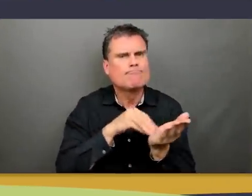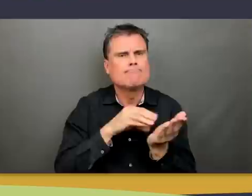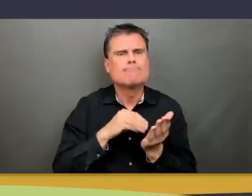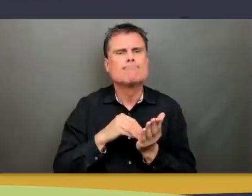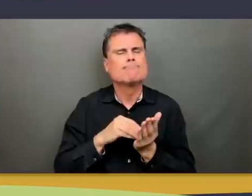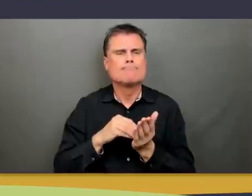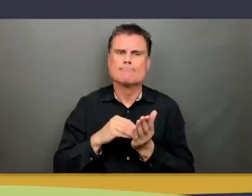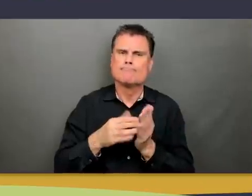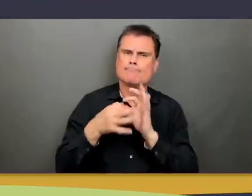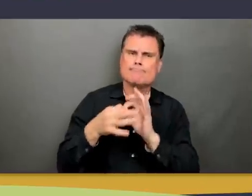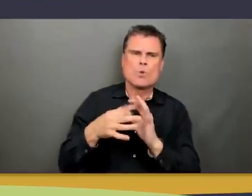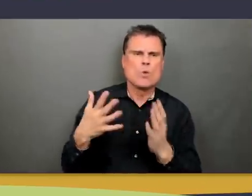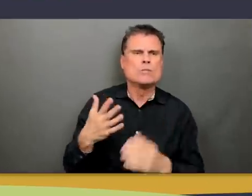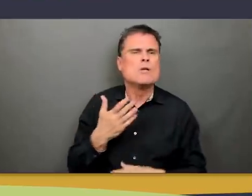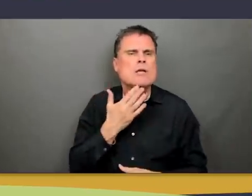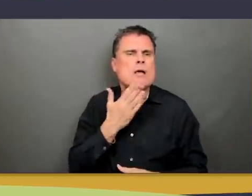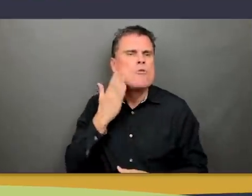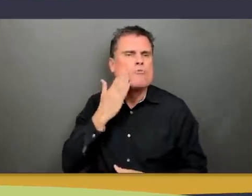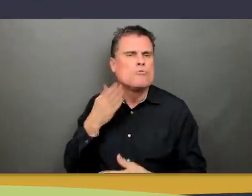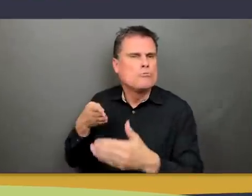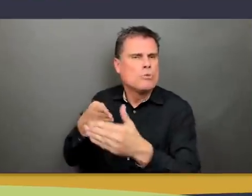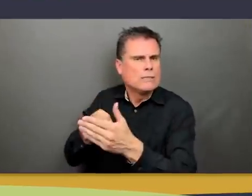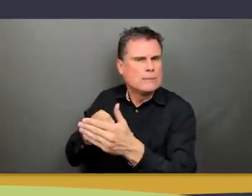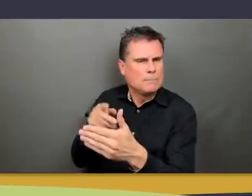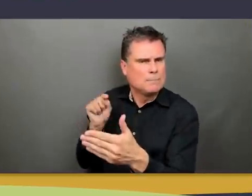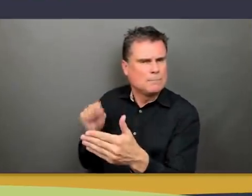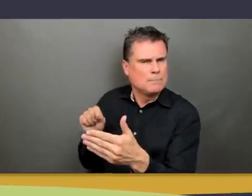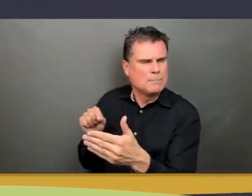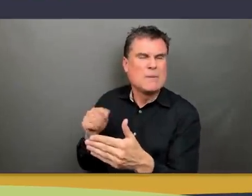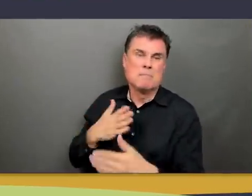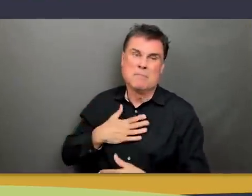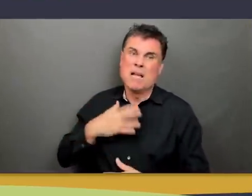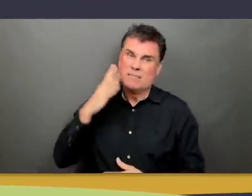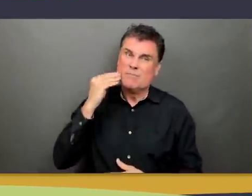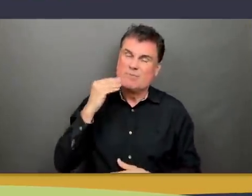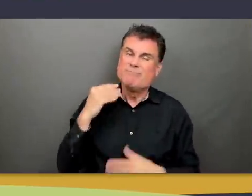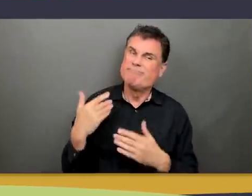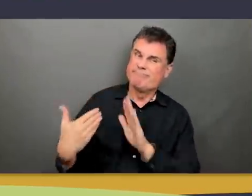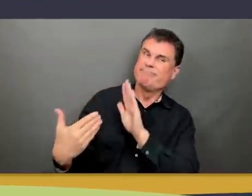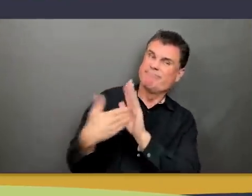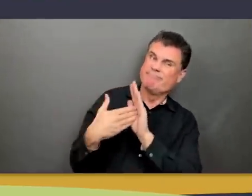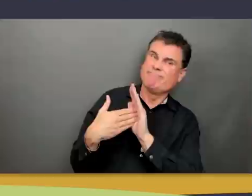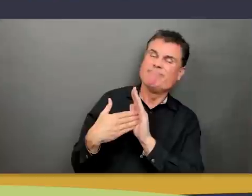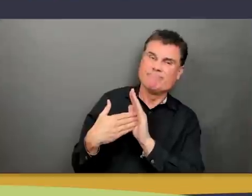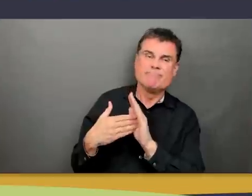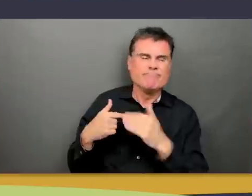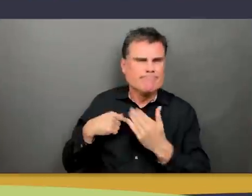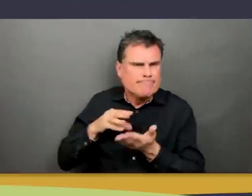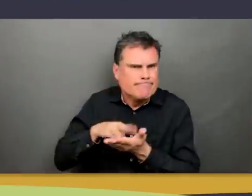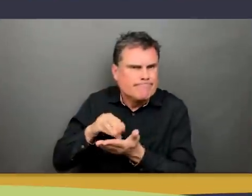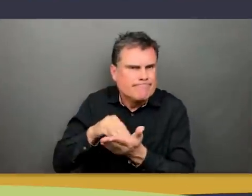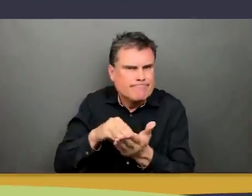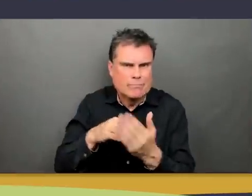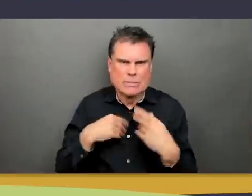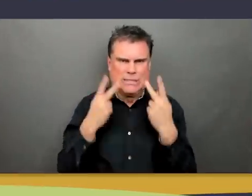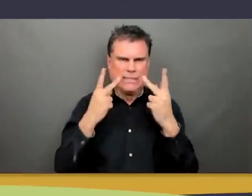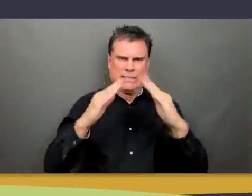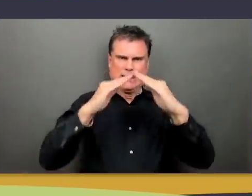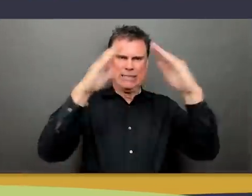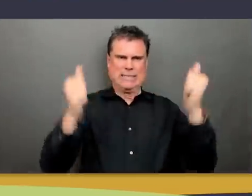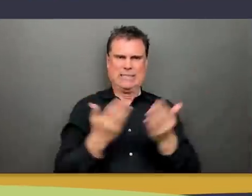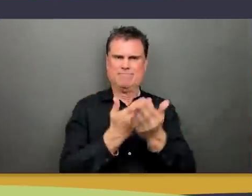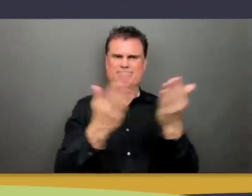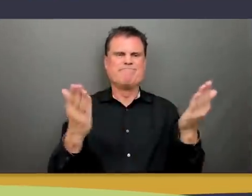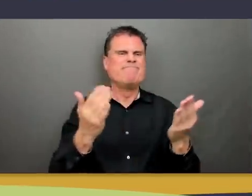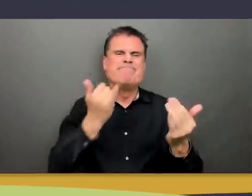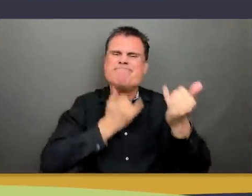my own experience. And I saw that there was glitches in the system that needed to